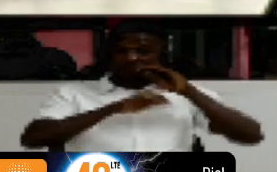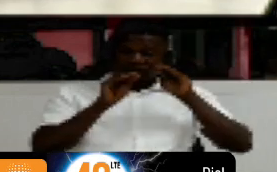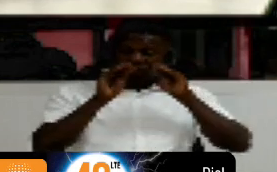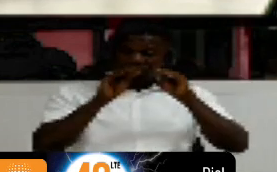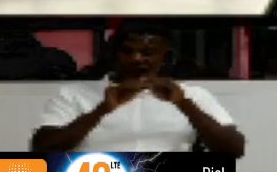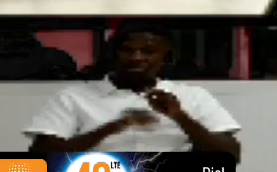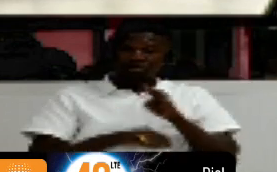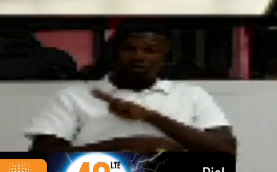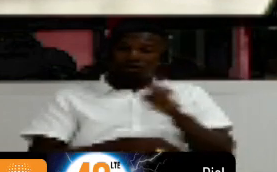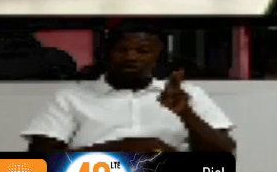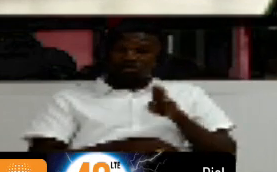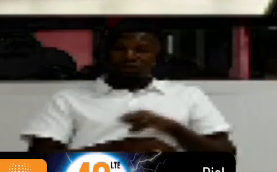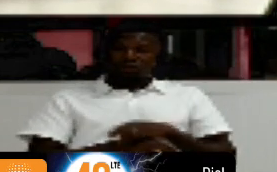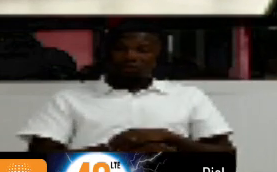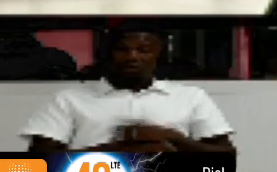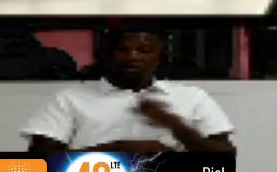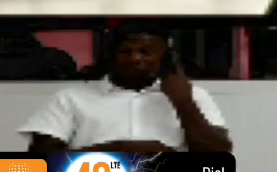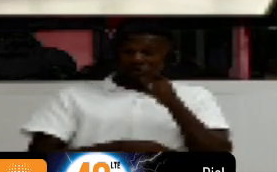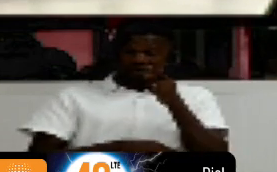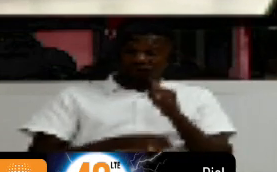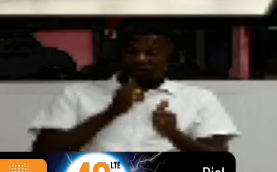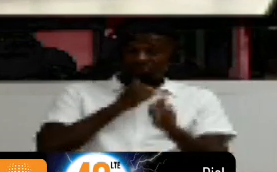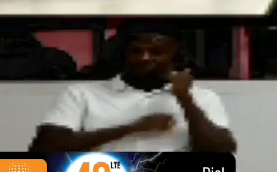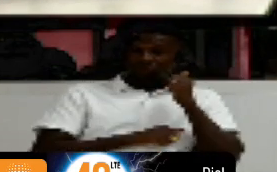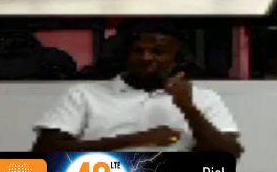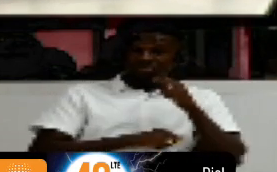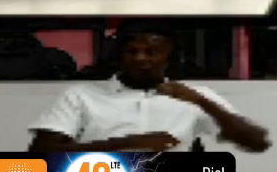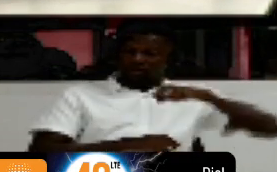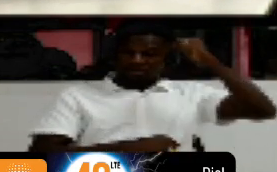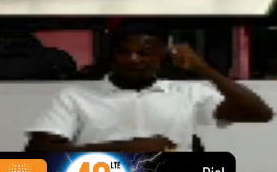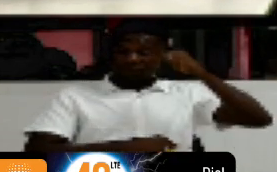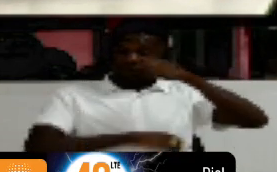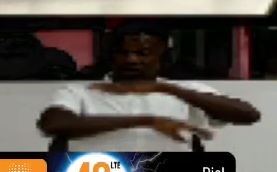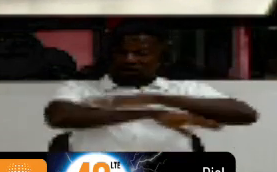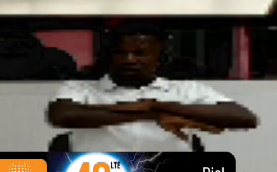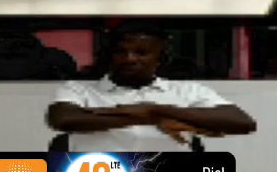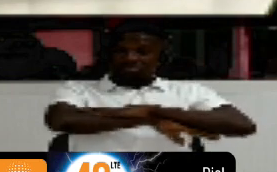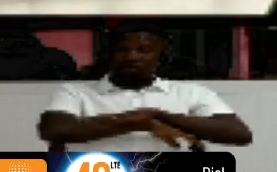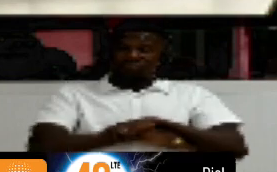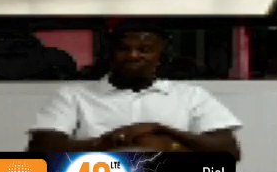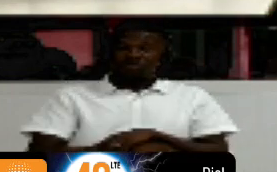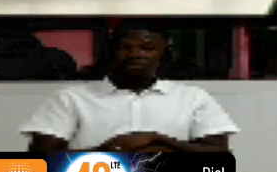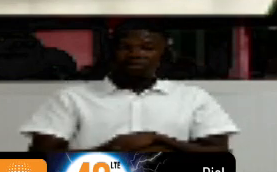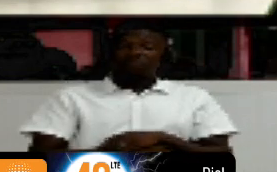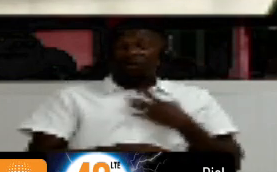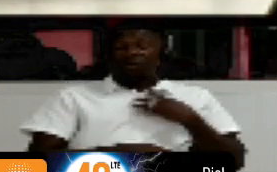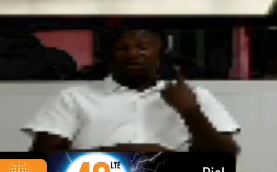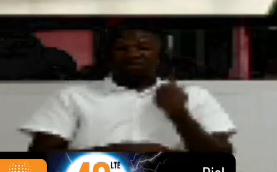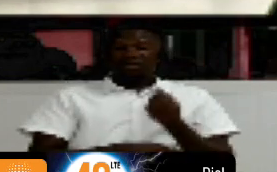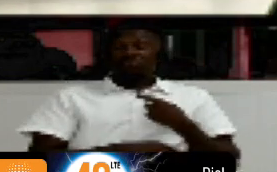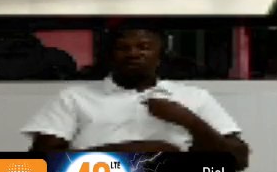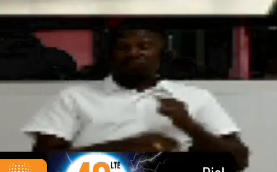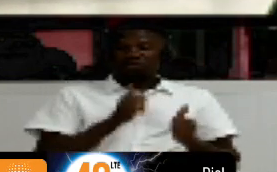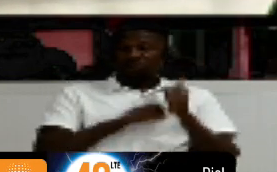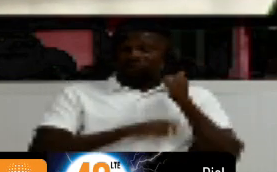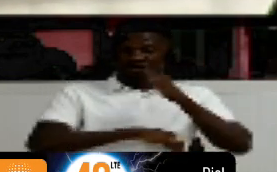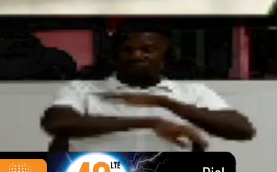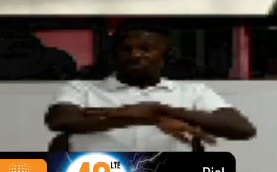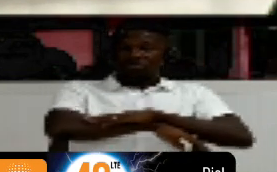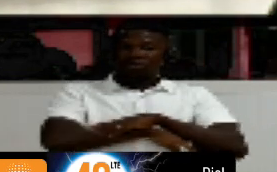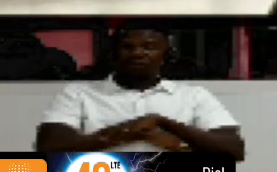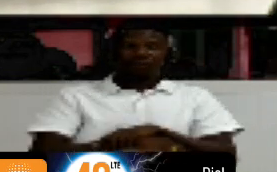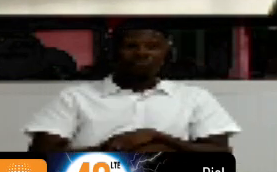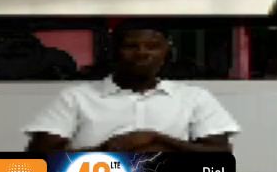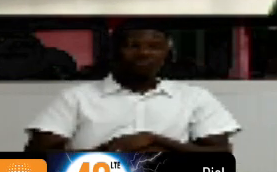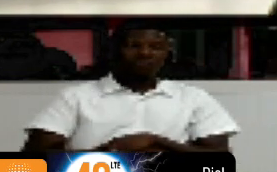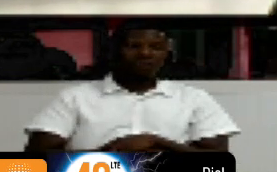No. Would you like to go back to a secondary school? At this time, I would like to go back to school anyway. You